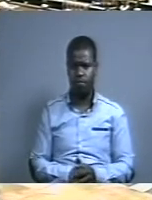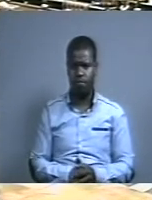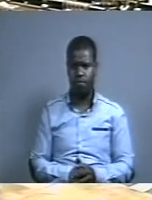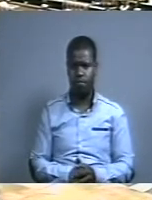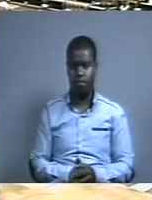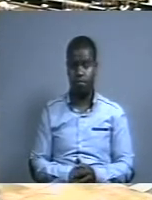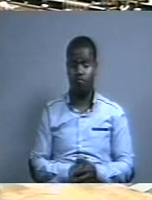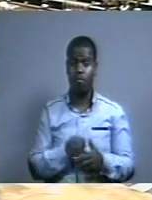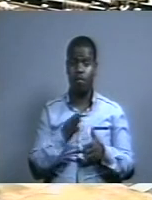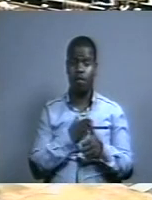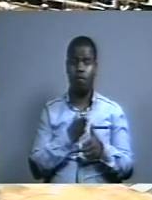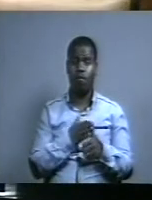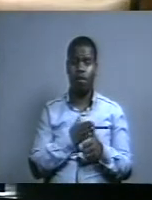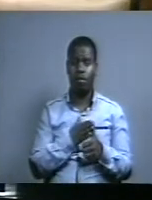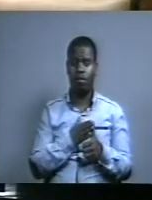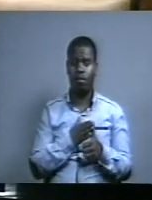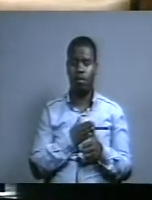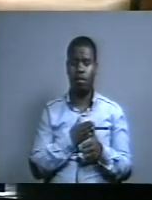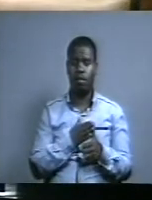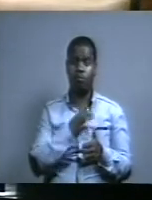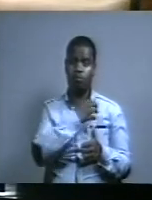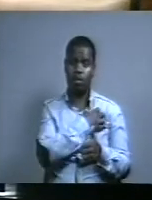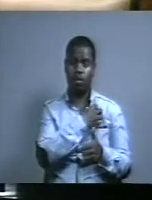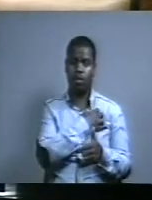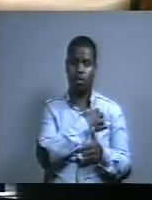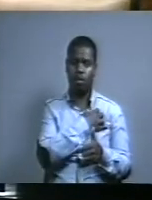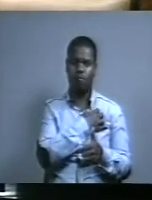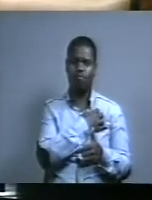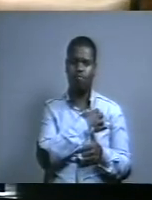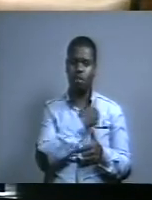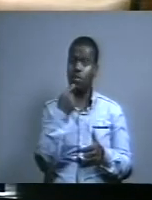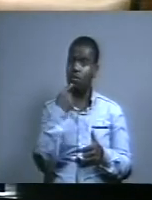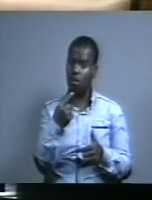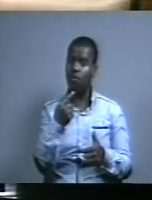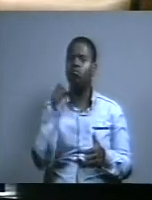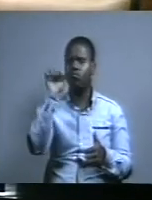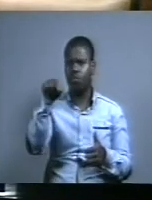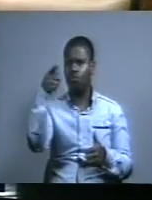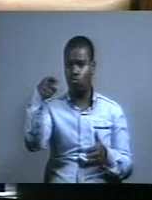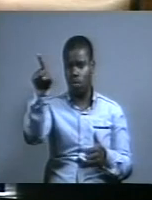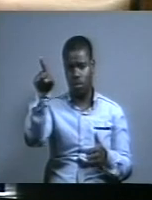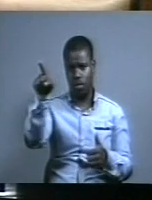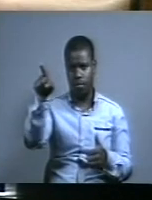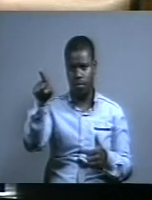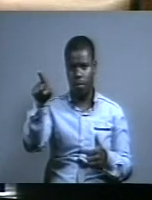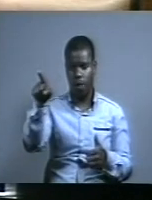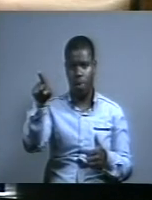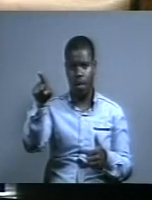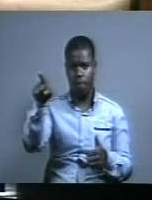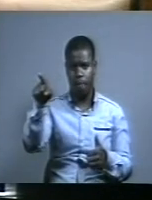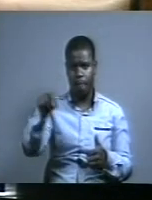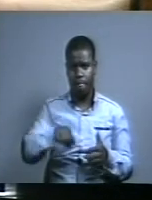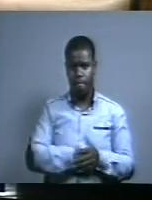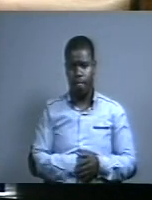the first assertion by the Minister is correct, and I will await your ruling on